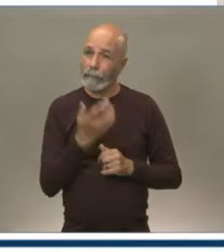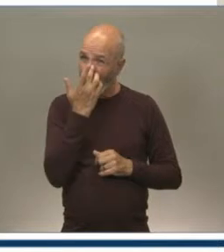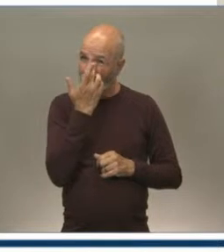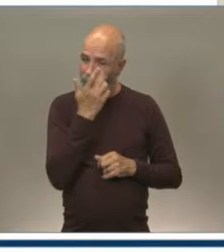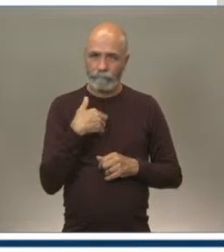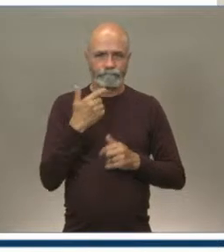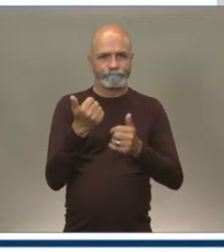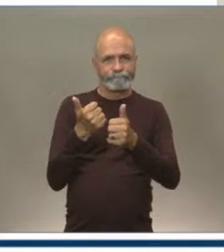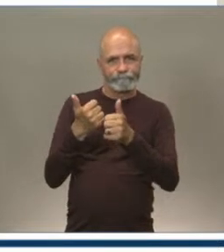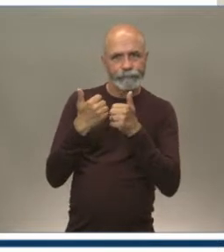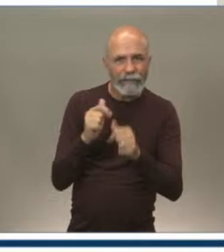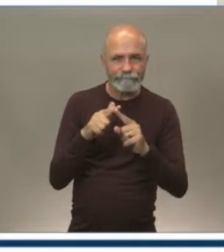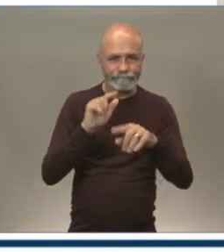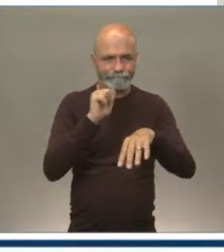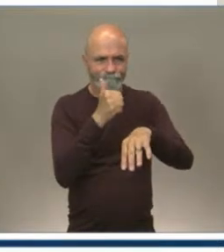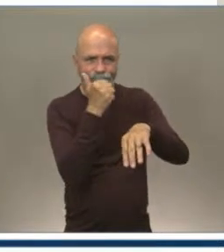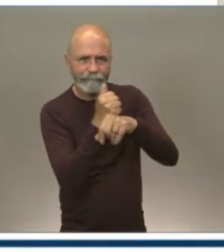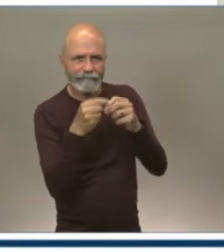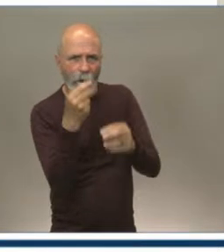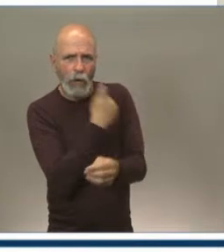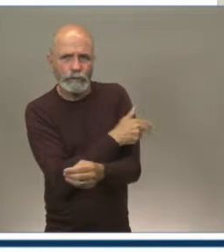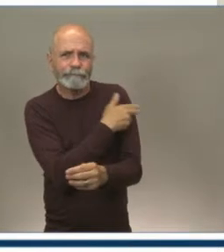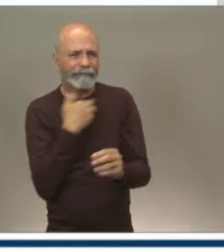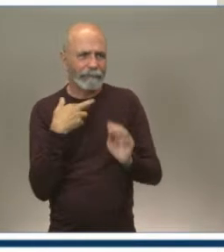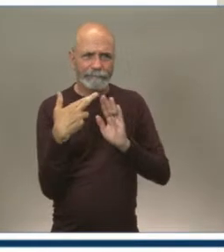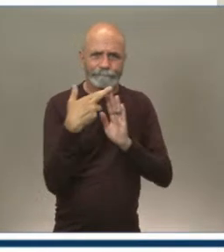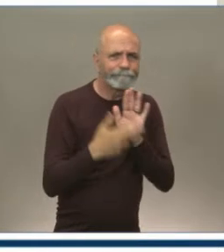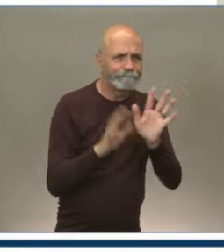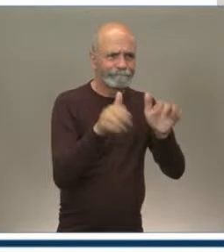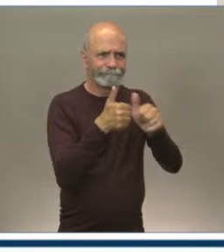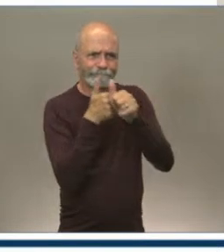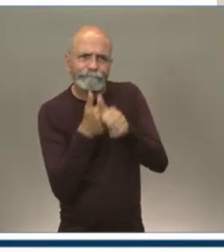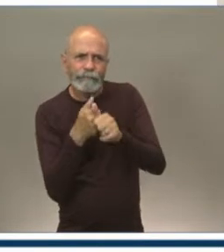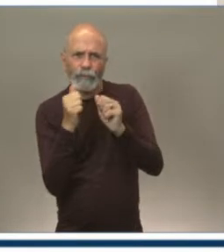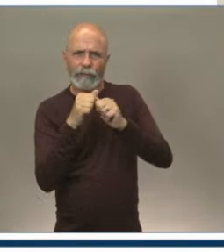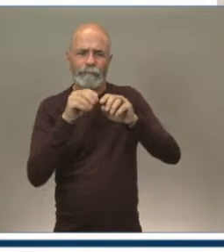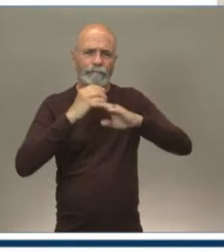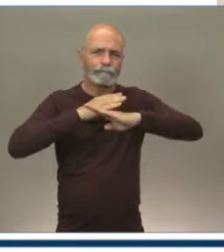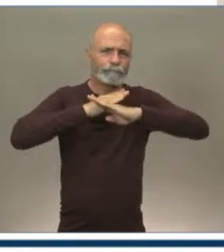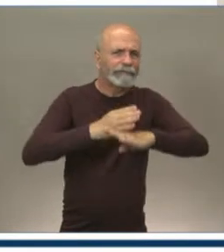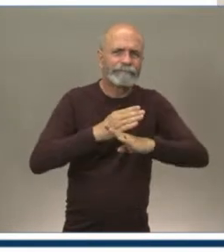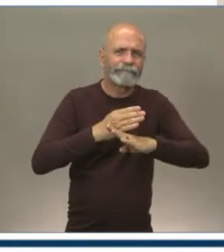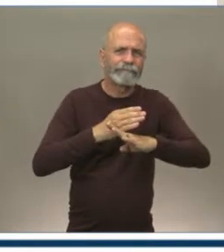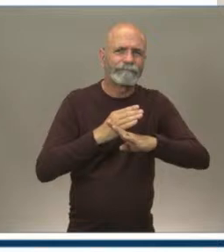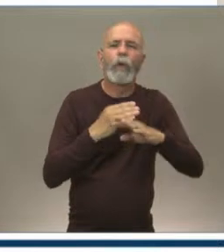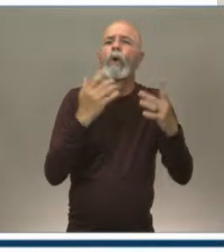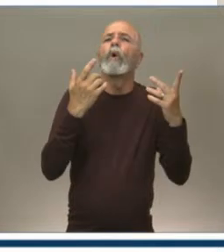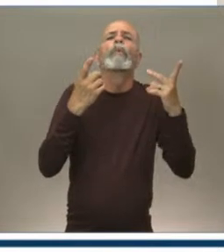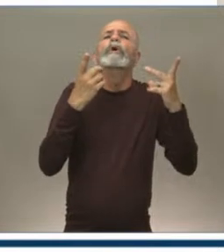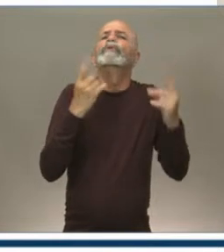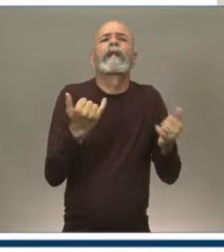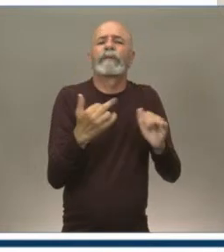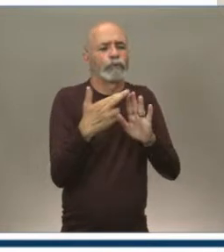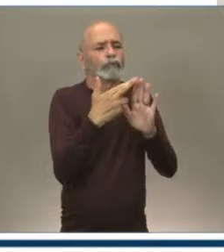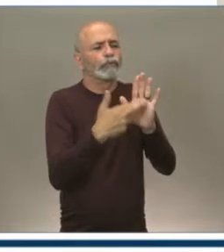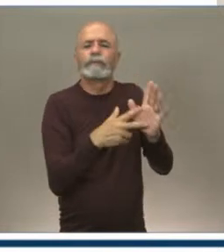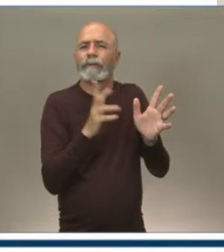within the hospital itself. So what additional steps since last week have been taken to ensure that the virus doesn't spread any further?